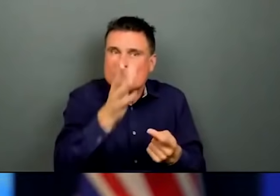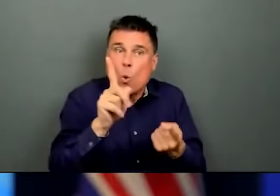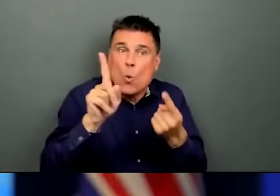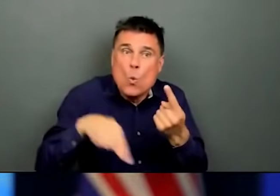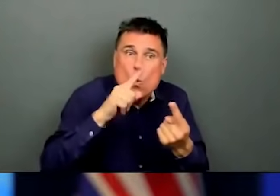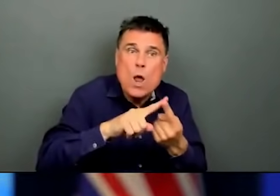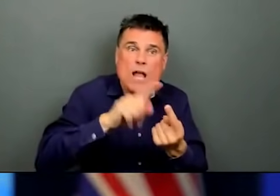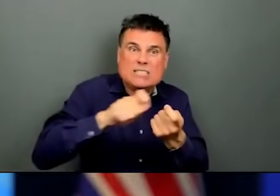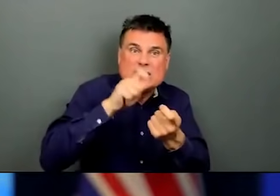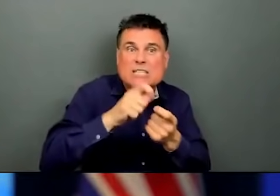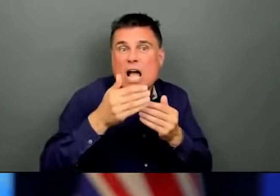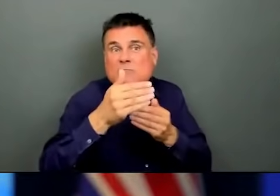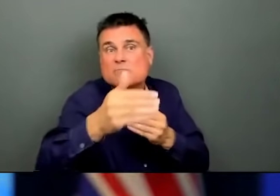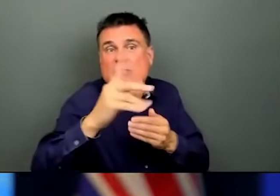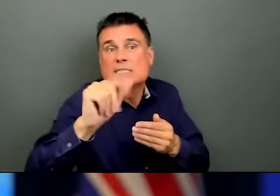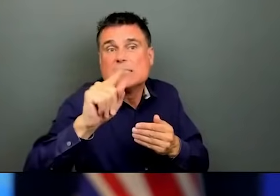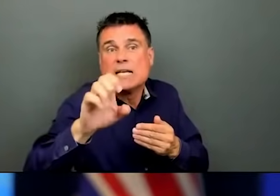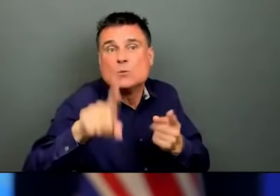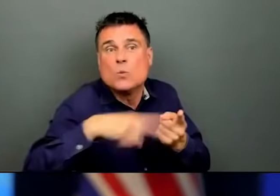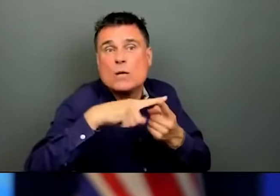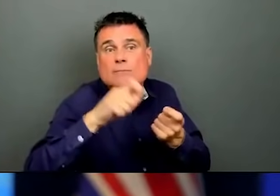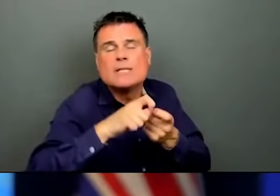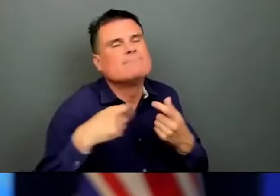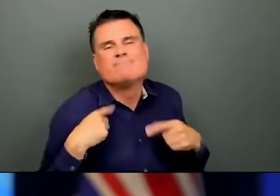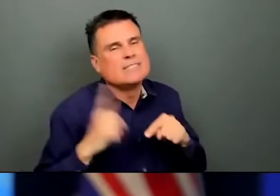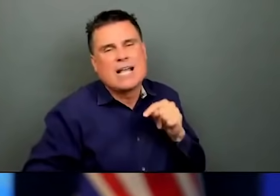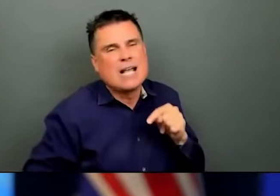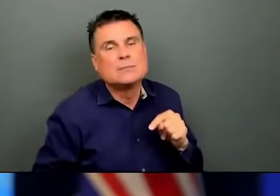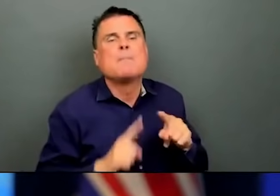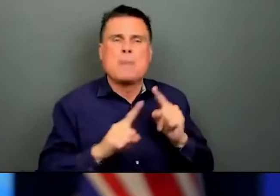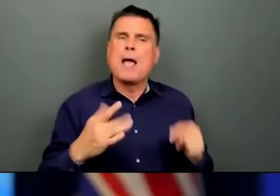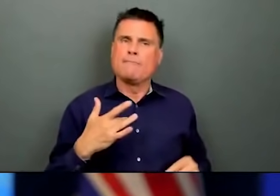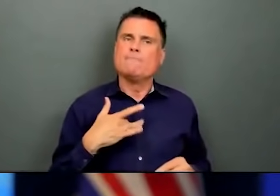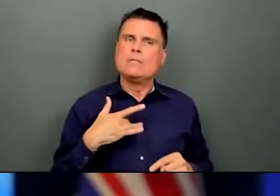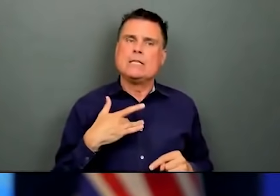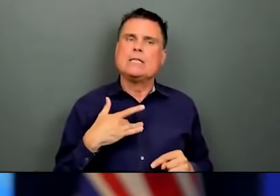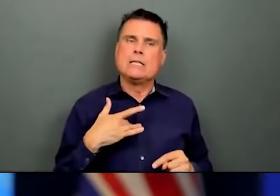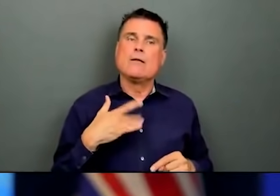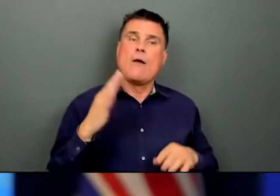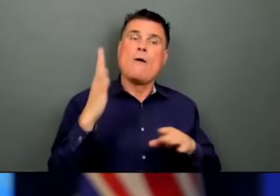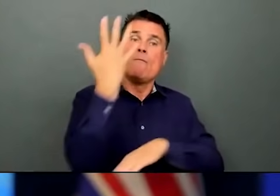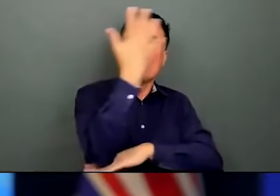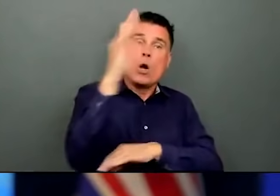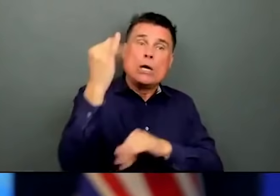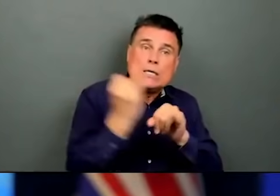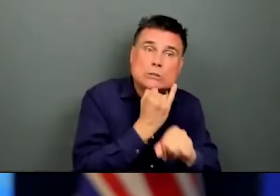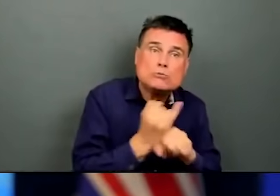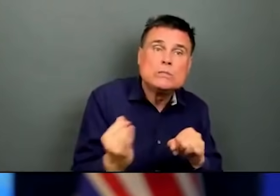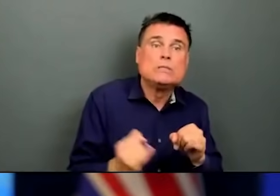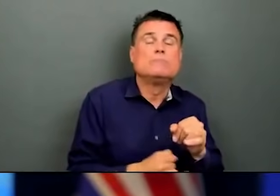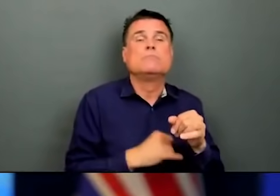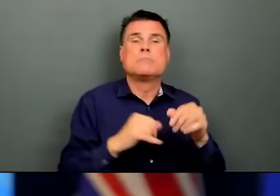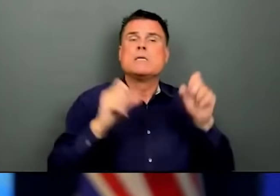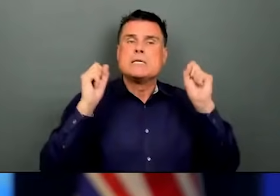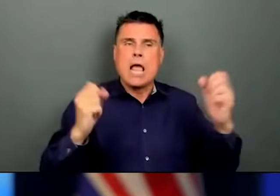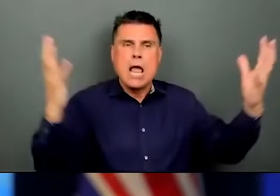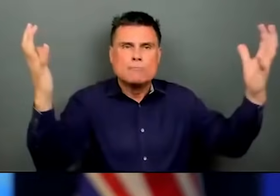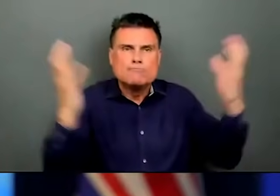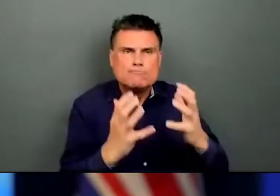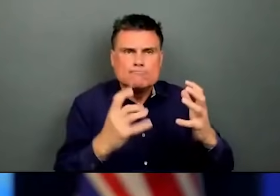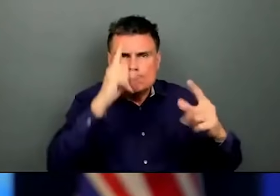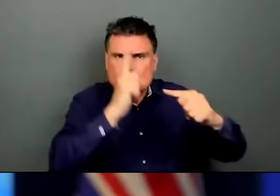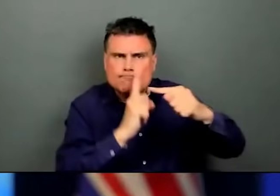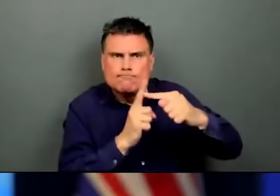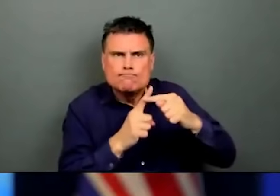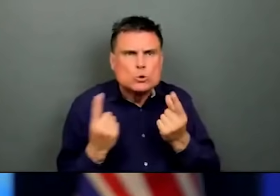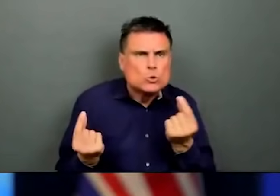we can get this right. There is a bright future for forestry if we focus on adding more value, not just liquidating our forests and waiting for something else